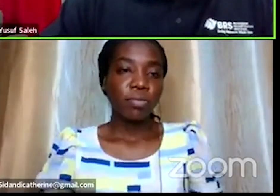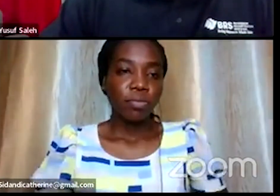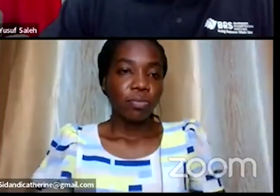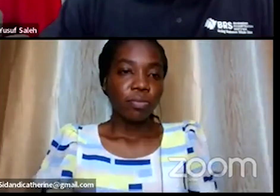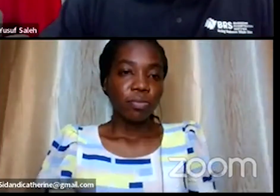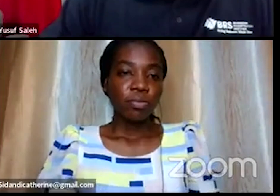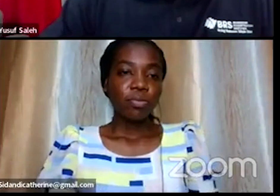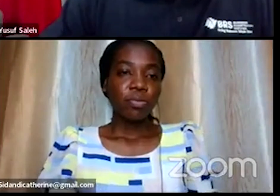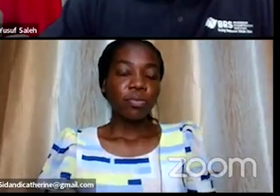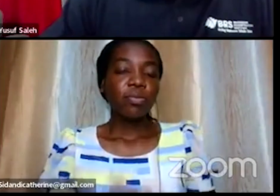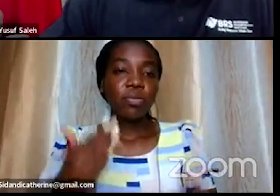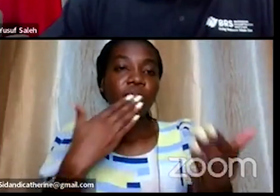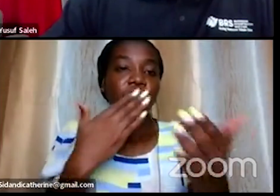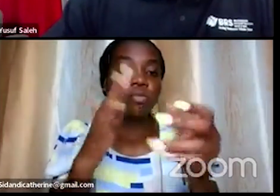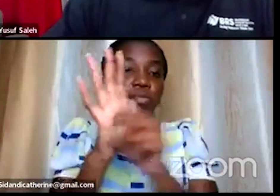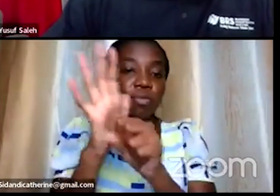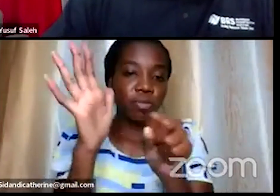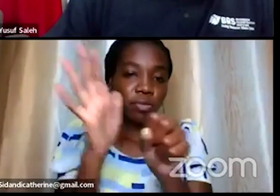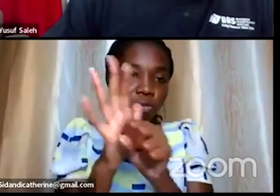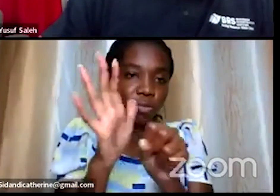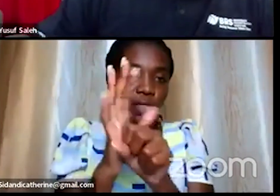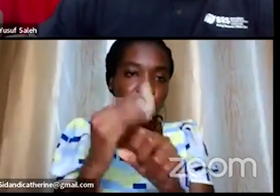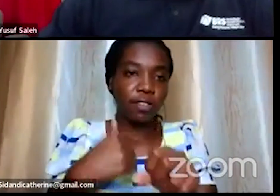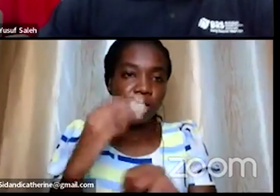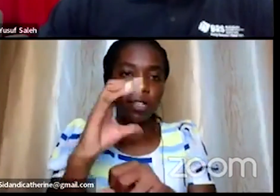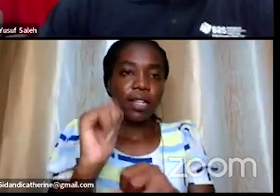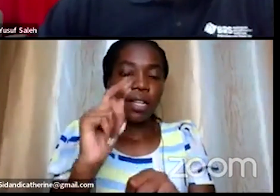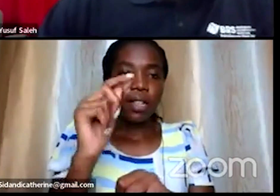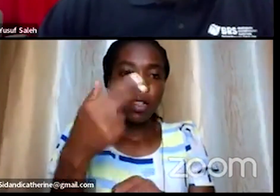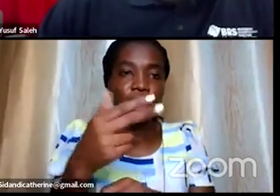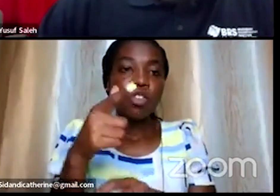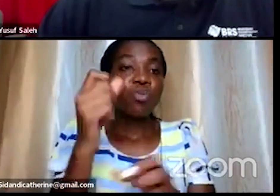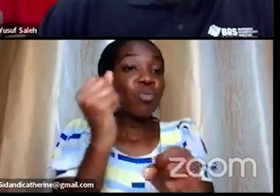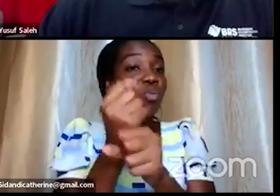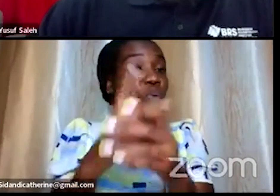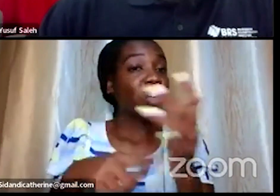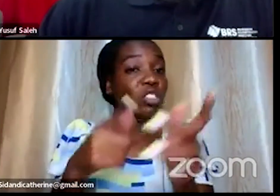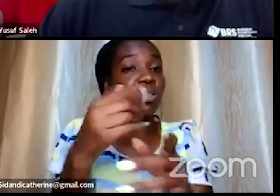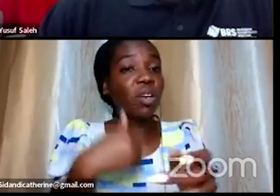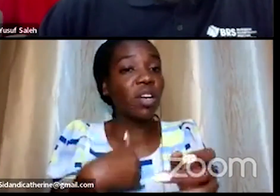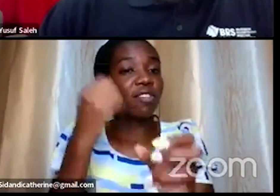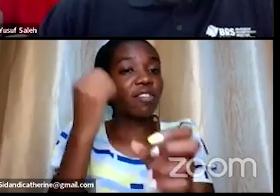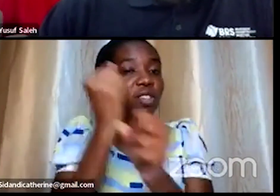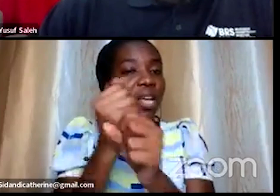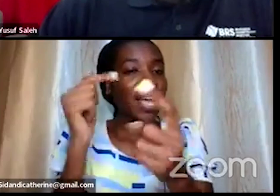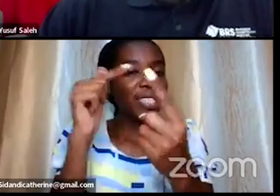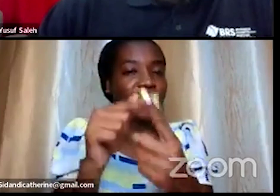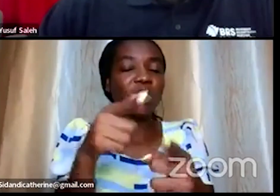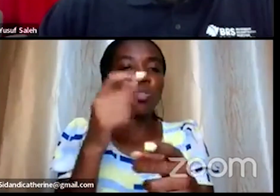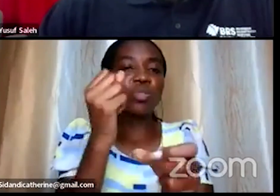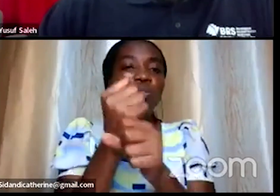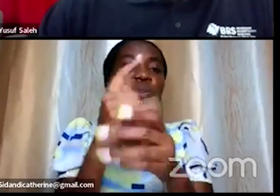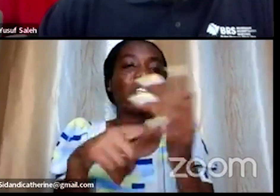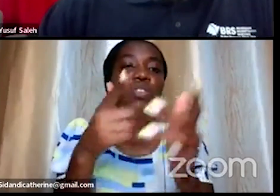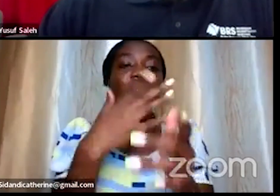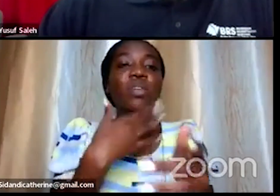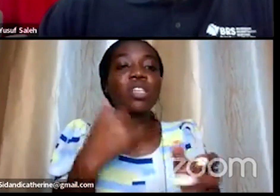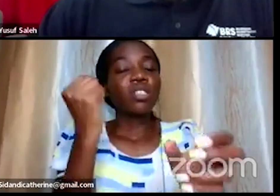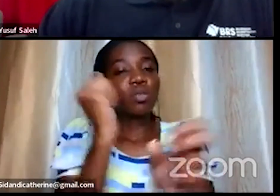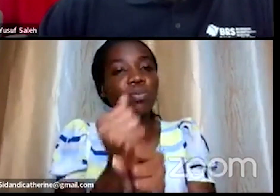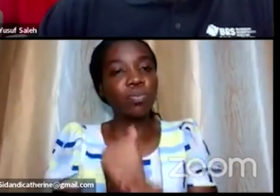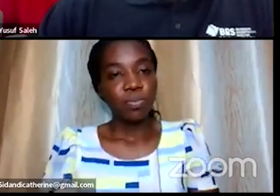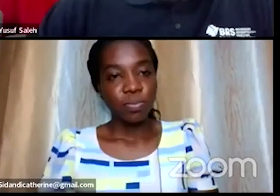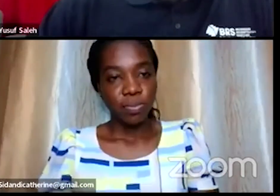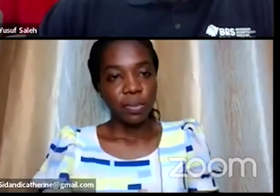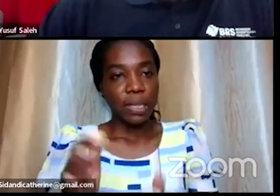Thank you very much. There's Kathy M who says, do what you have to do until you can do what you want to do. That's a quote by Oprah Winfrey. I